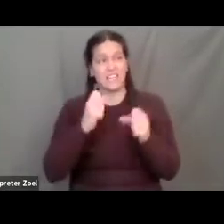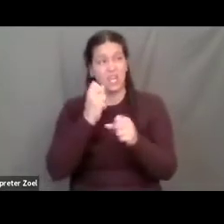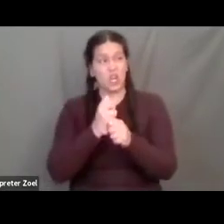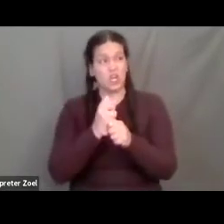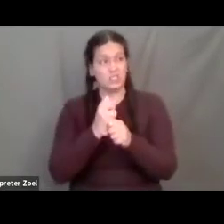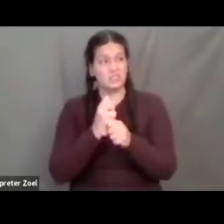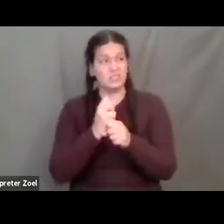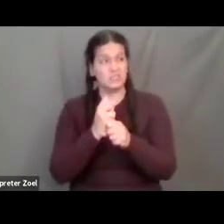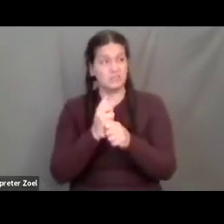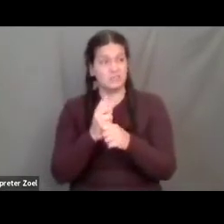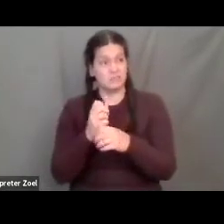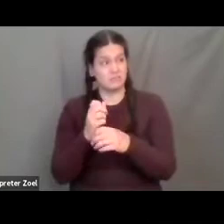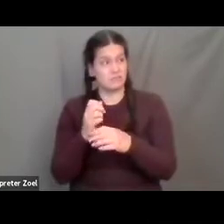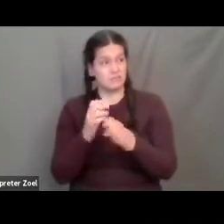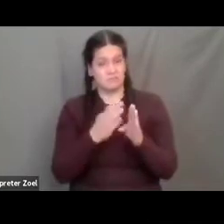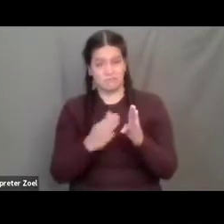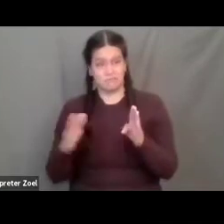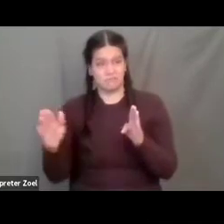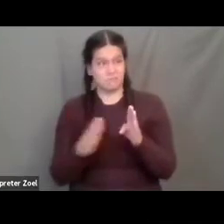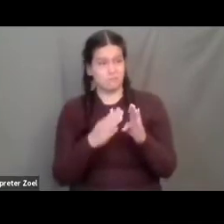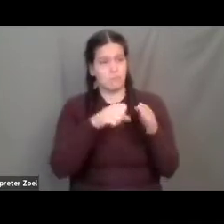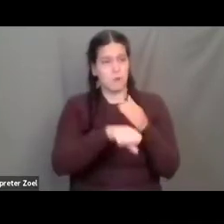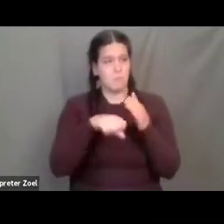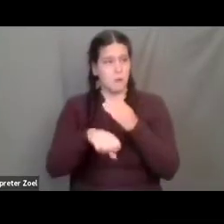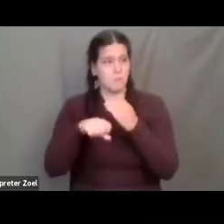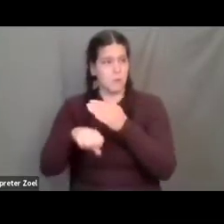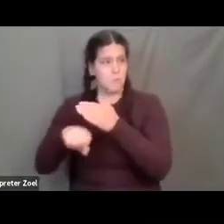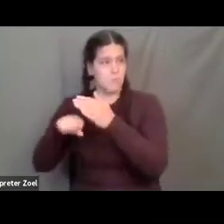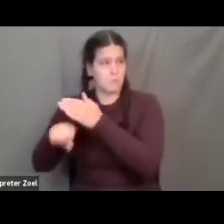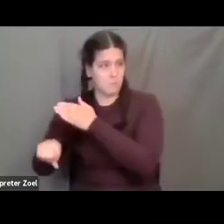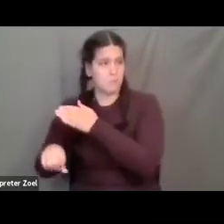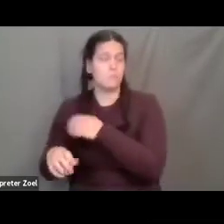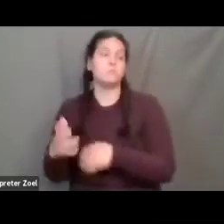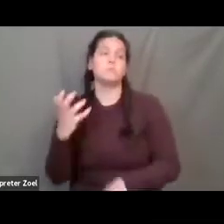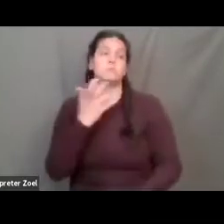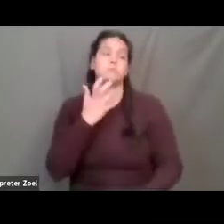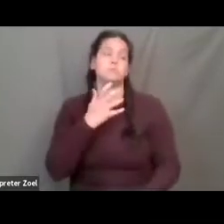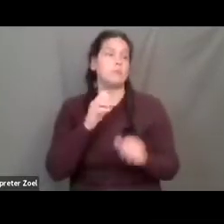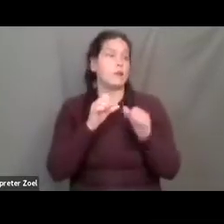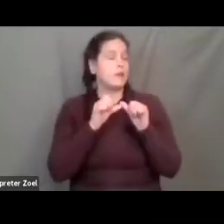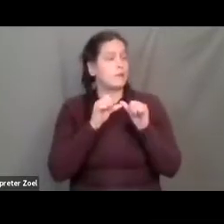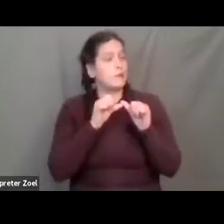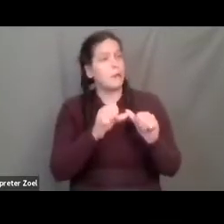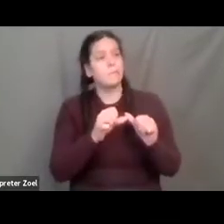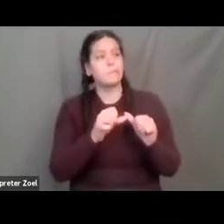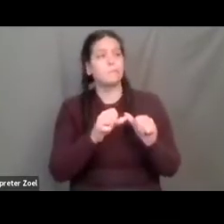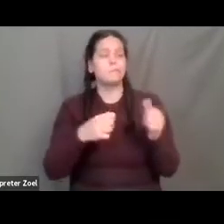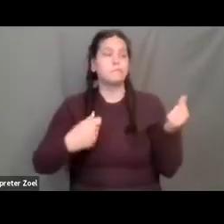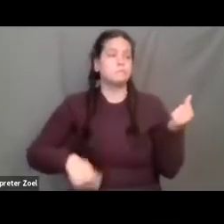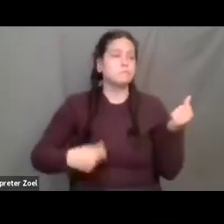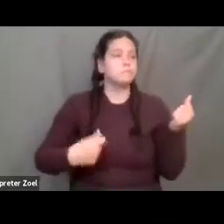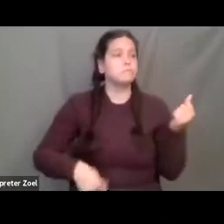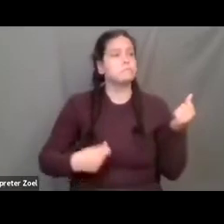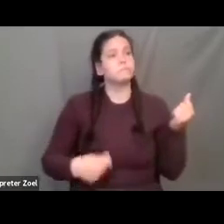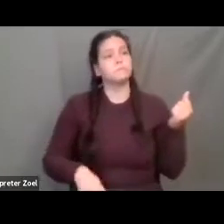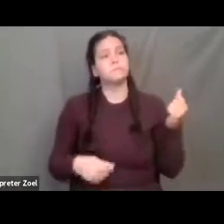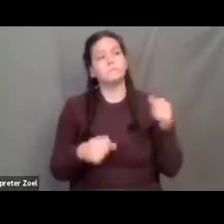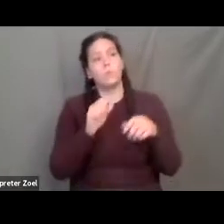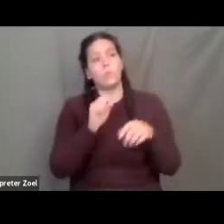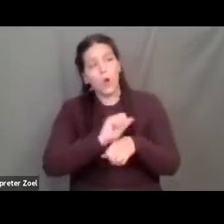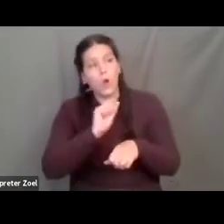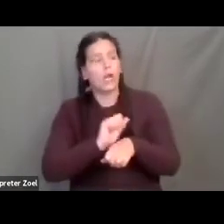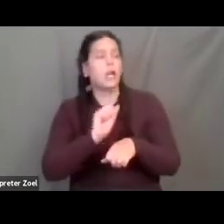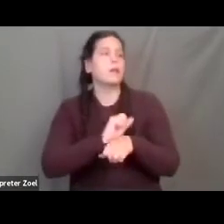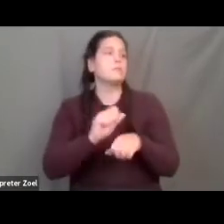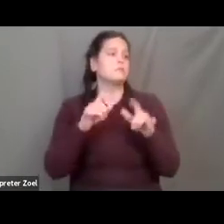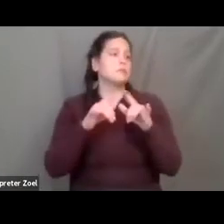and I had to keep playing guitar and keep playing music and cooking and all that stuff. So I could have fried some